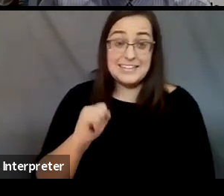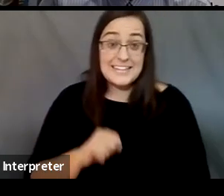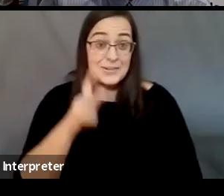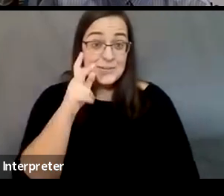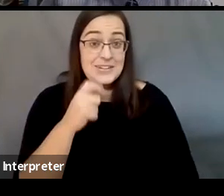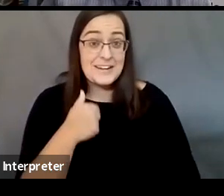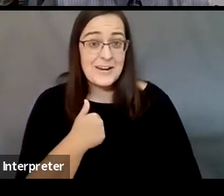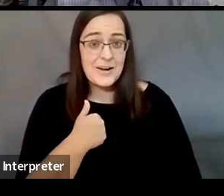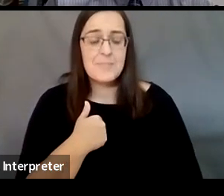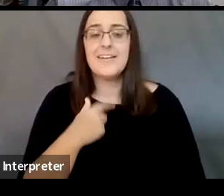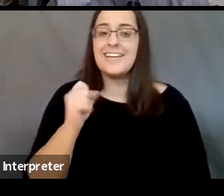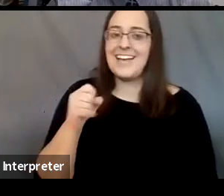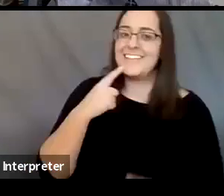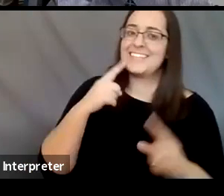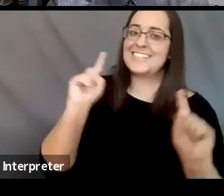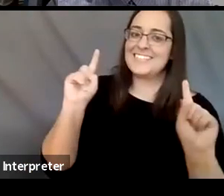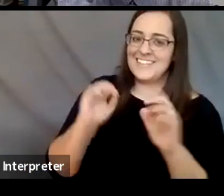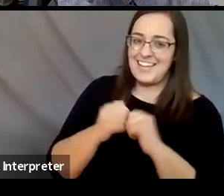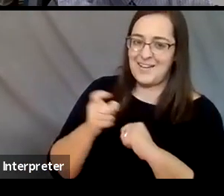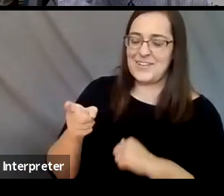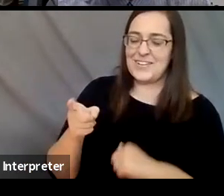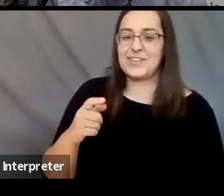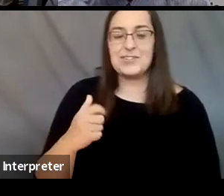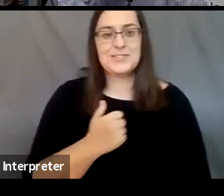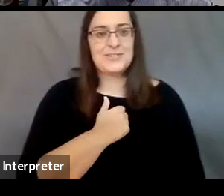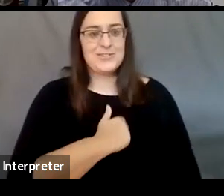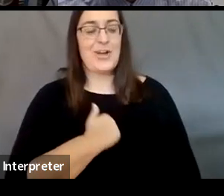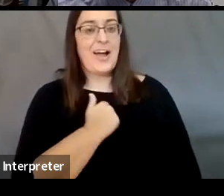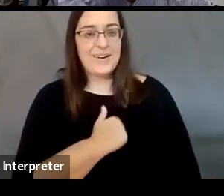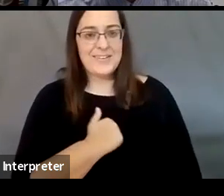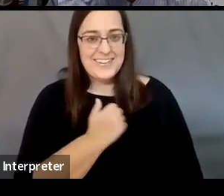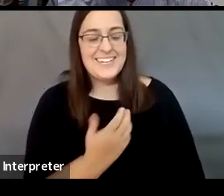me? Yes, we can hear you now. How are you, Matt? Sorry about that.